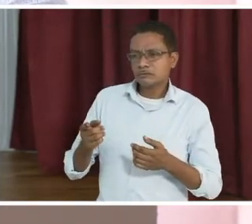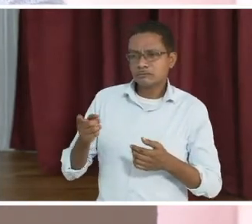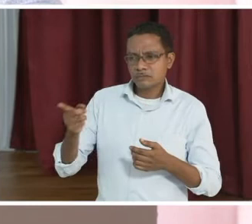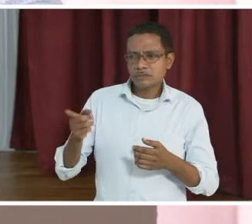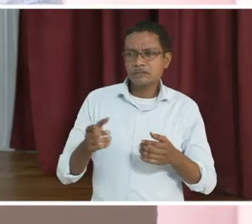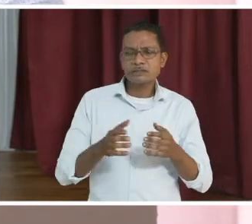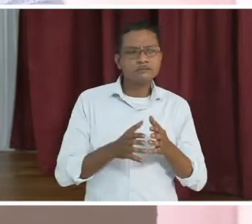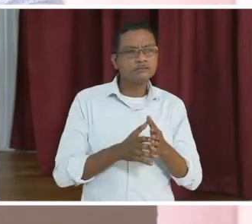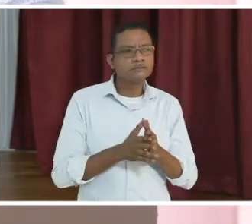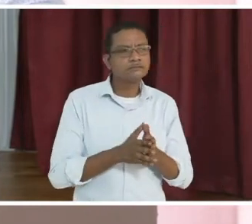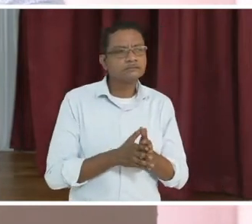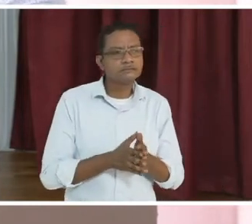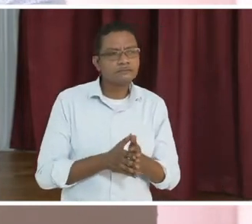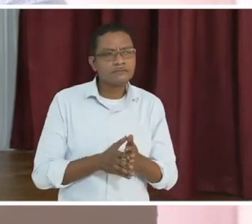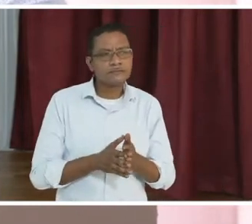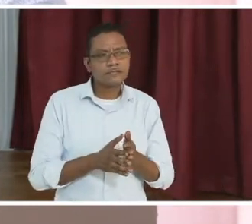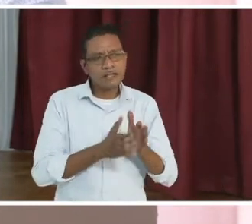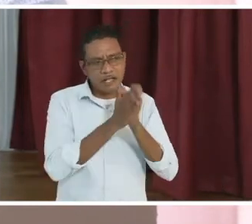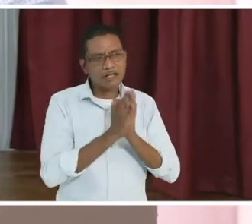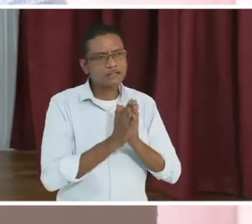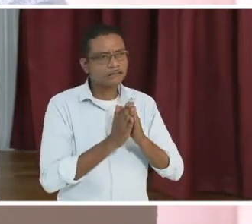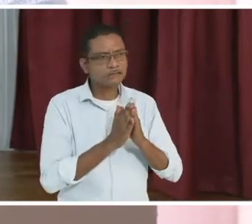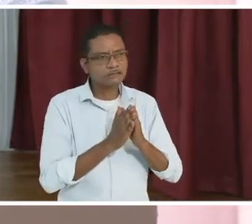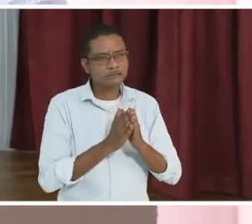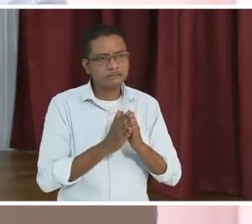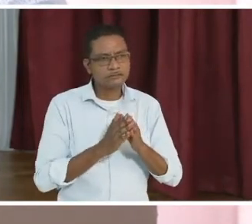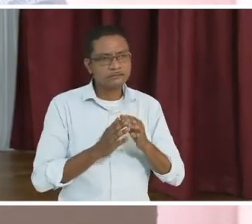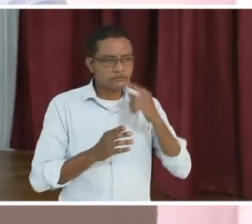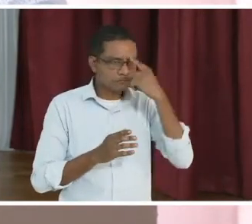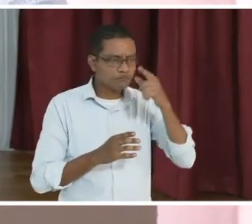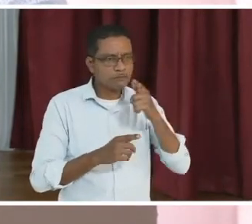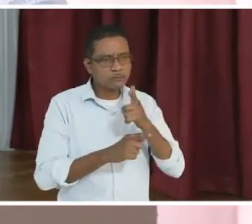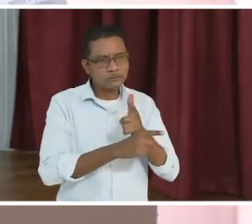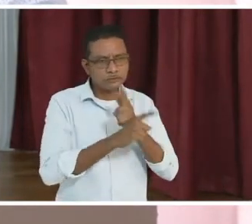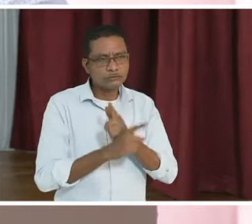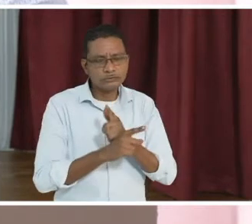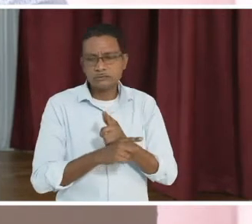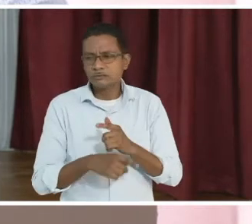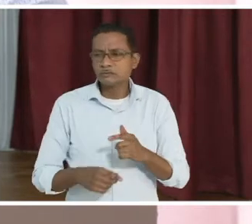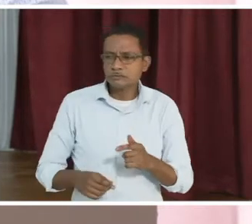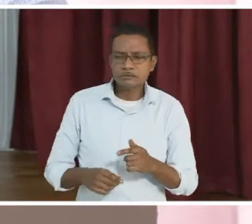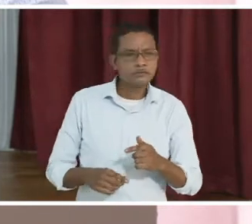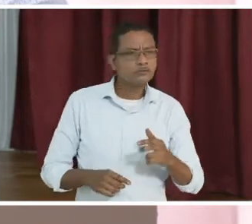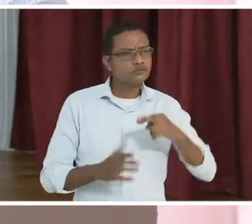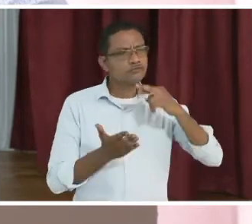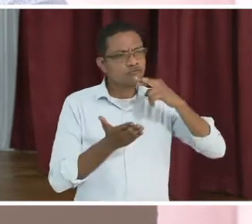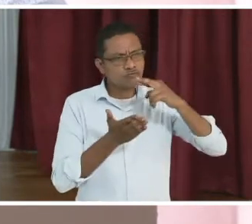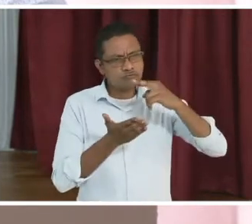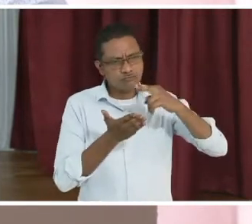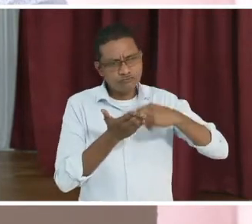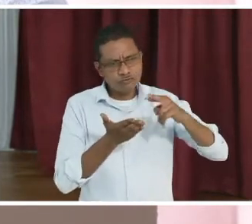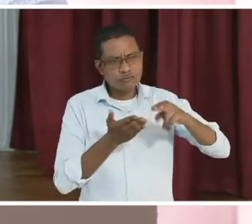to outright purchase or qualify for the entire amount. Now, our rent-to-own agreements, they usually range